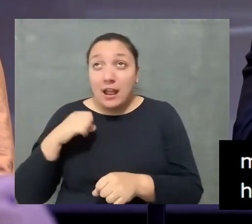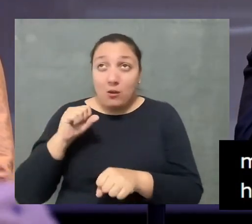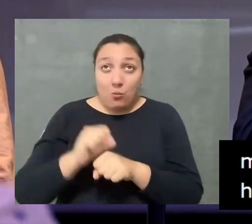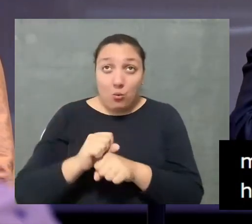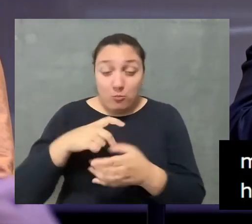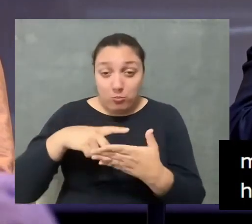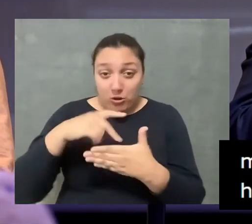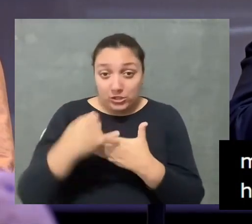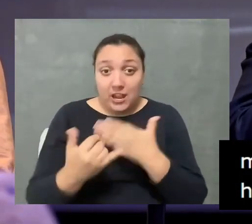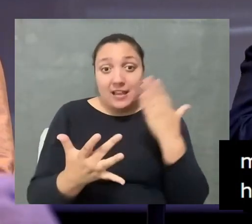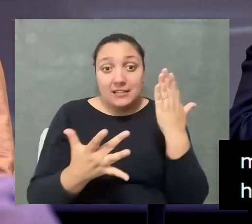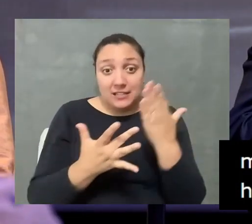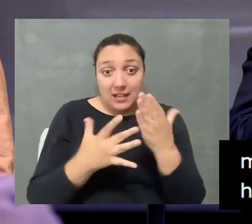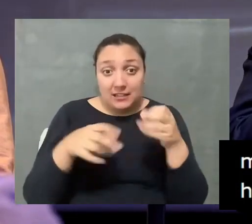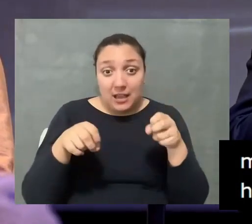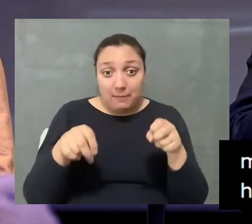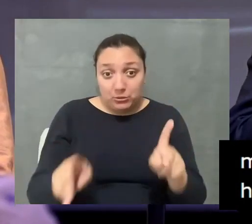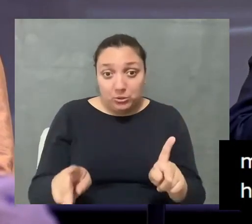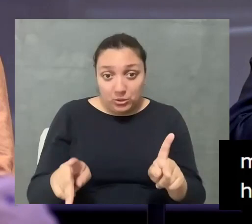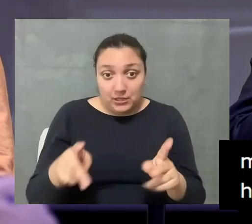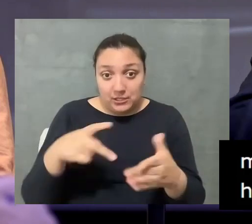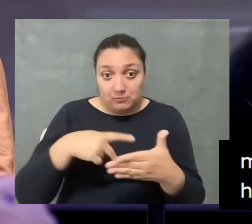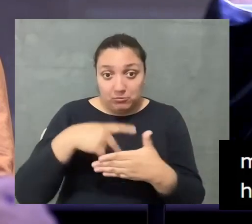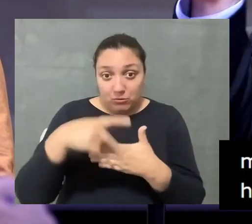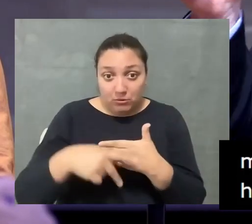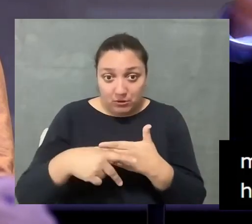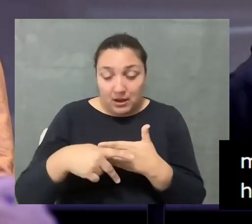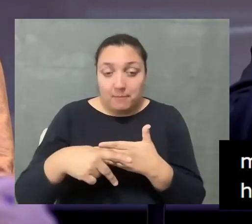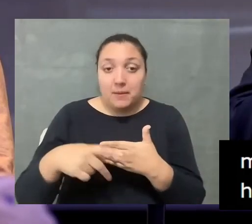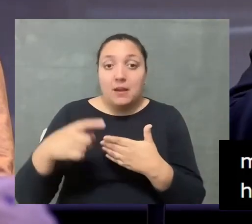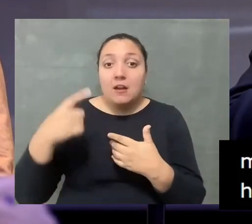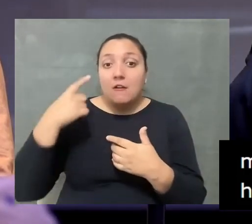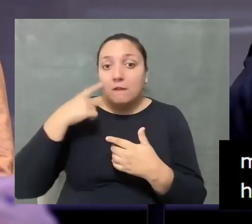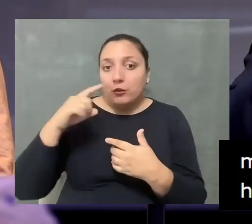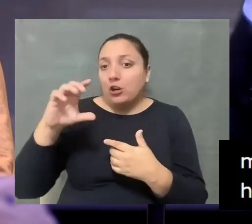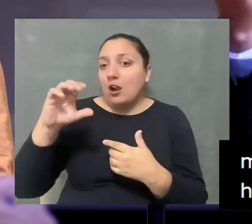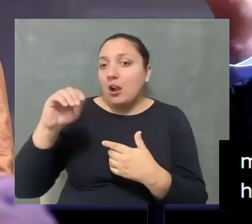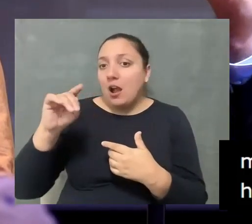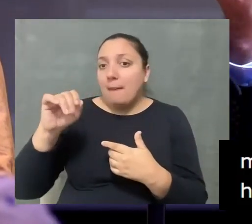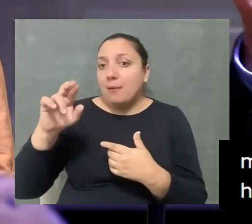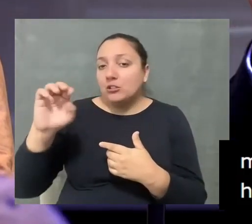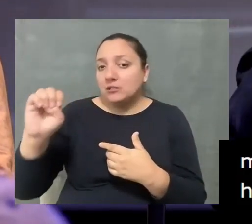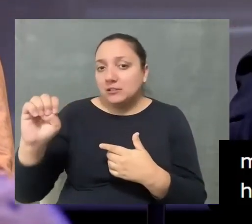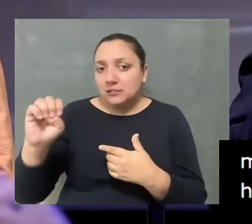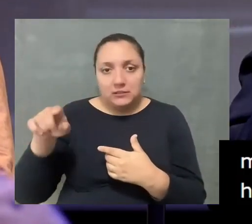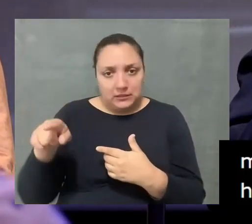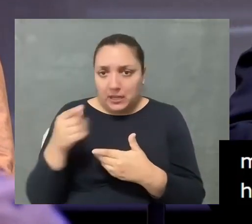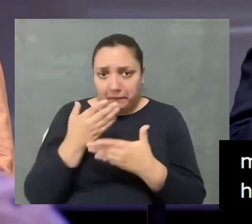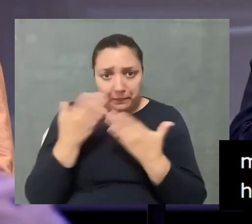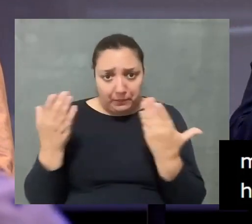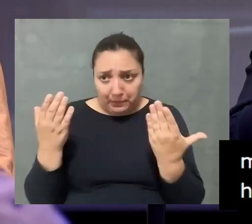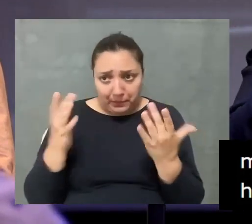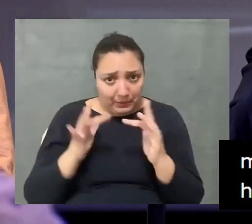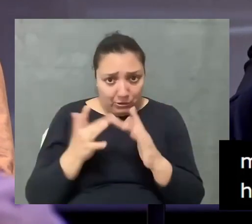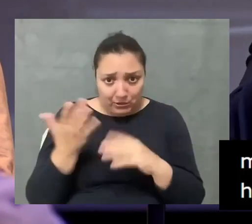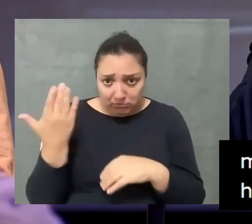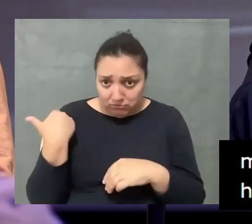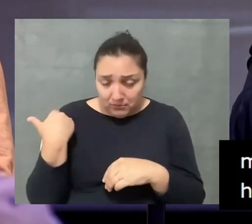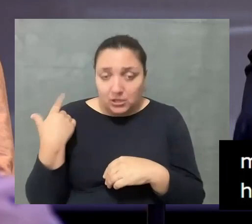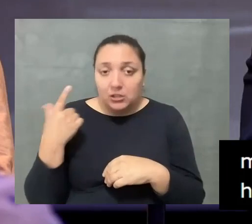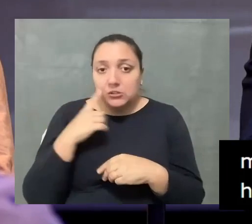Technology Opportunities Program, which was from Commerce, and nobody had the internet at home, so they